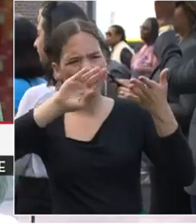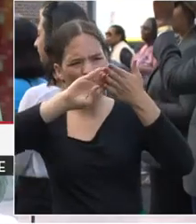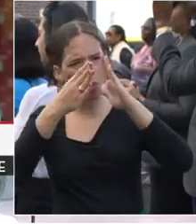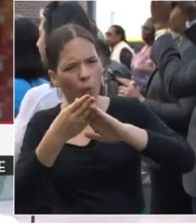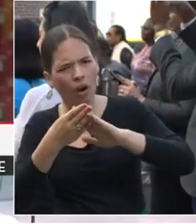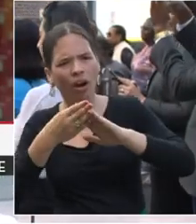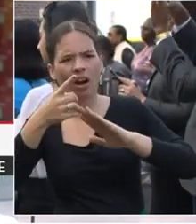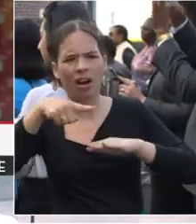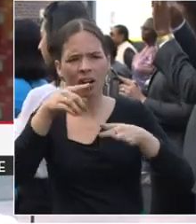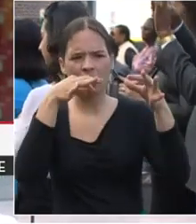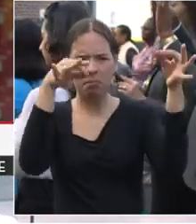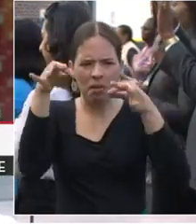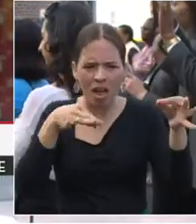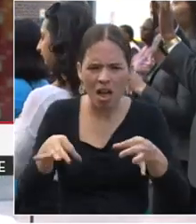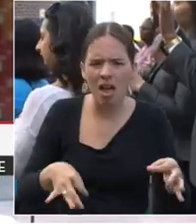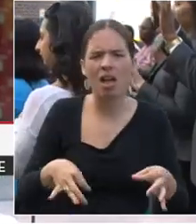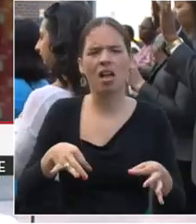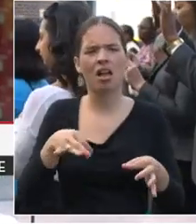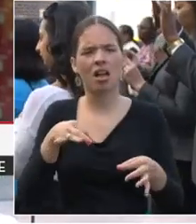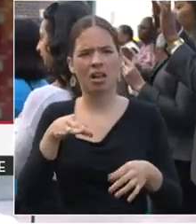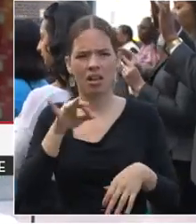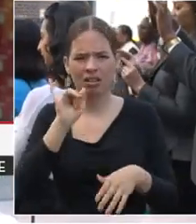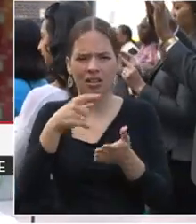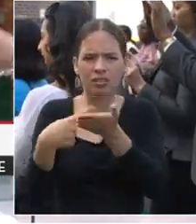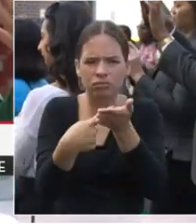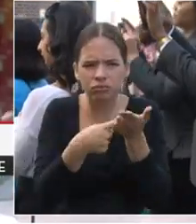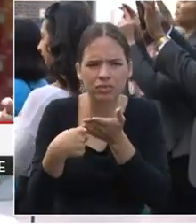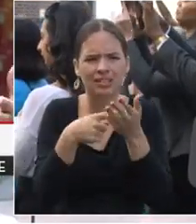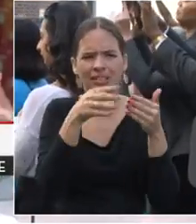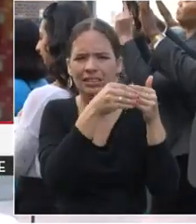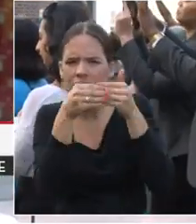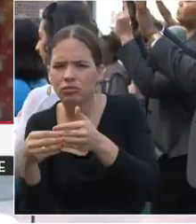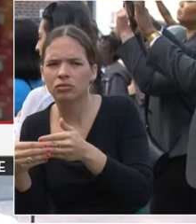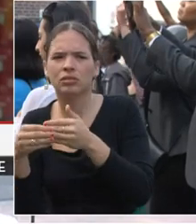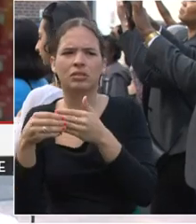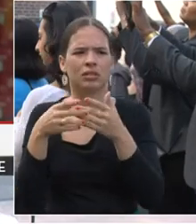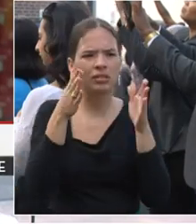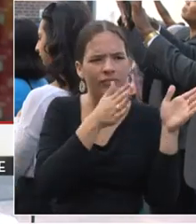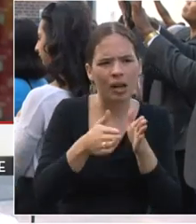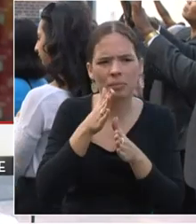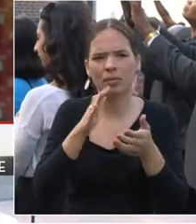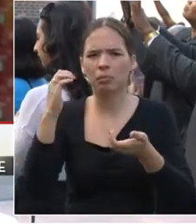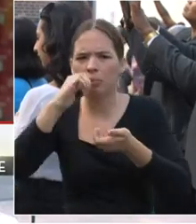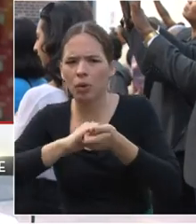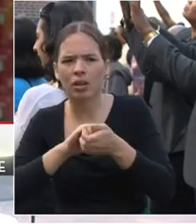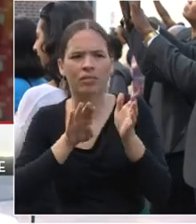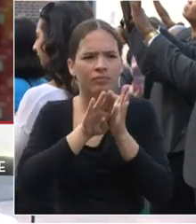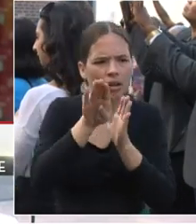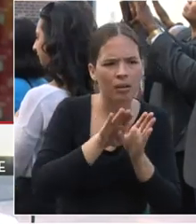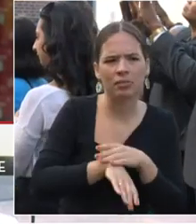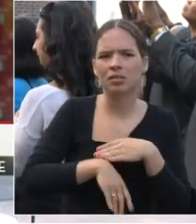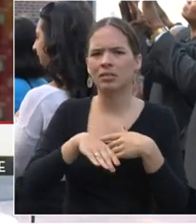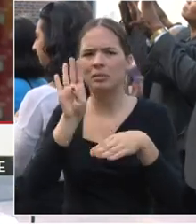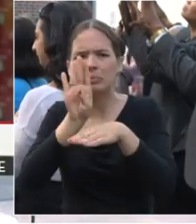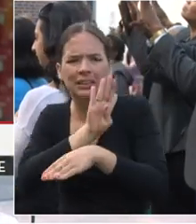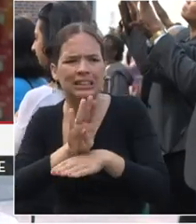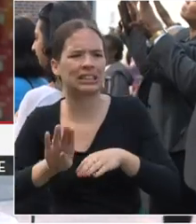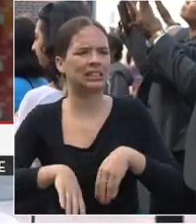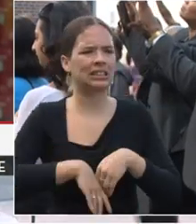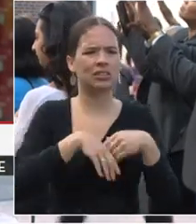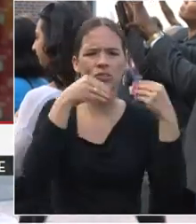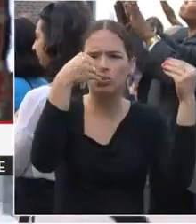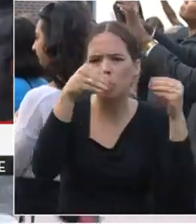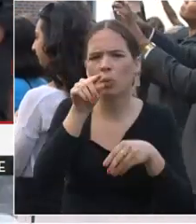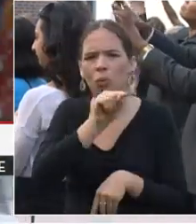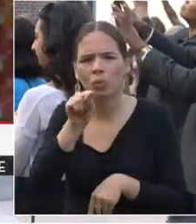your leaders, with development partners, with retailers to make sure that we delivered